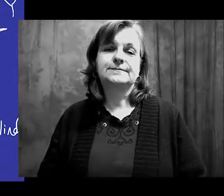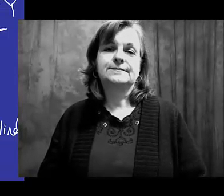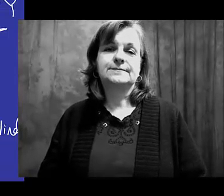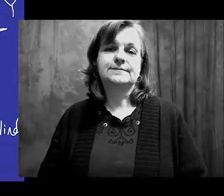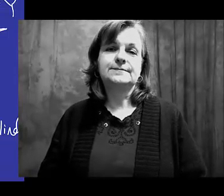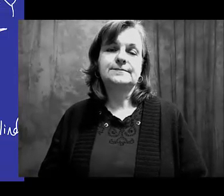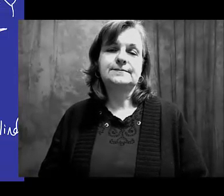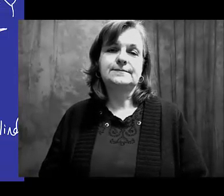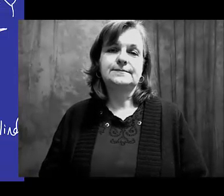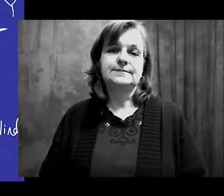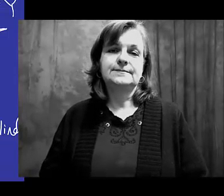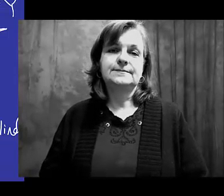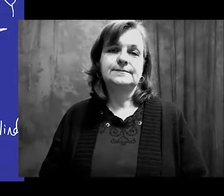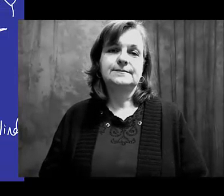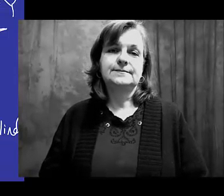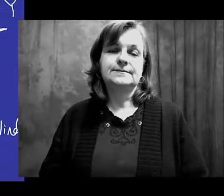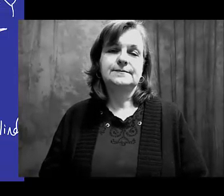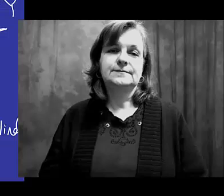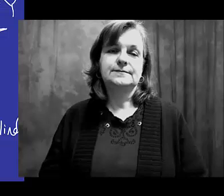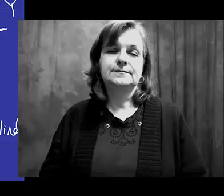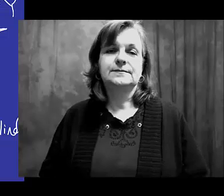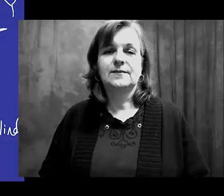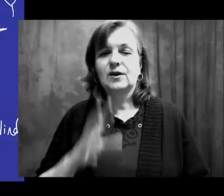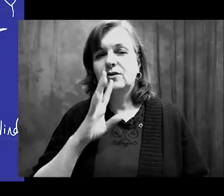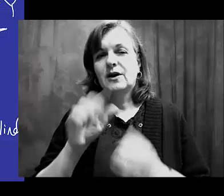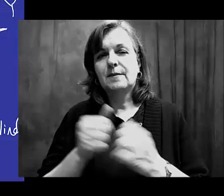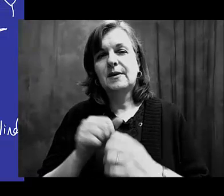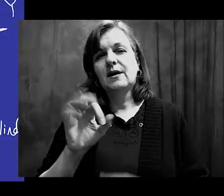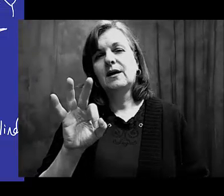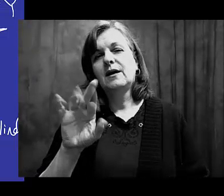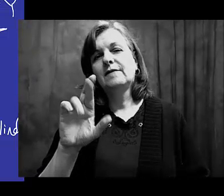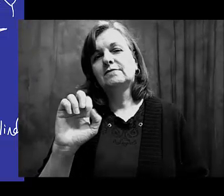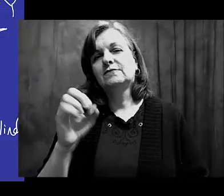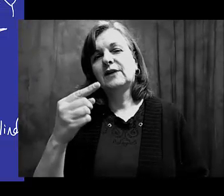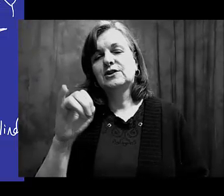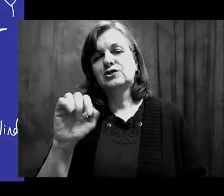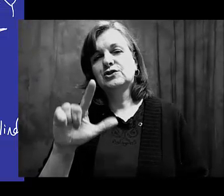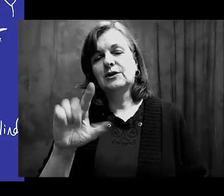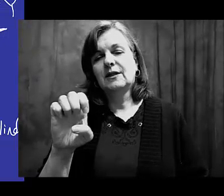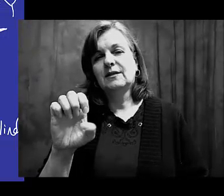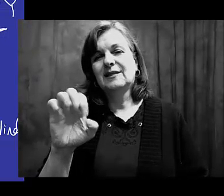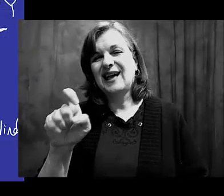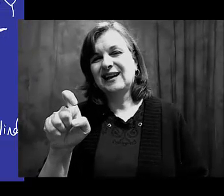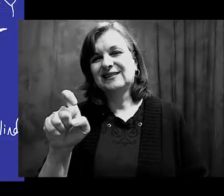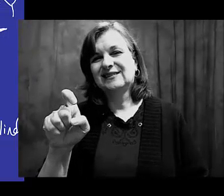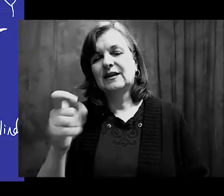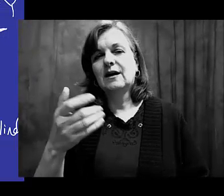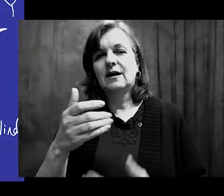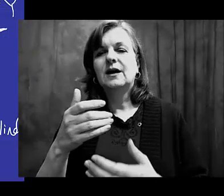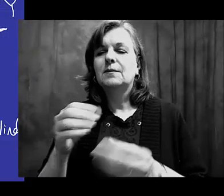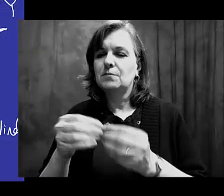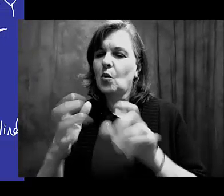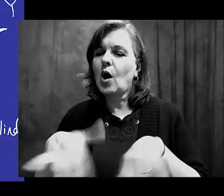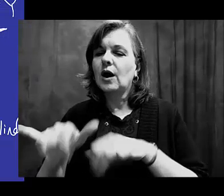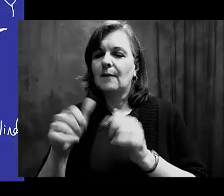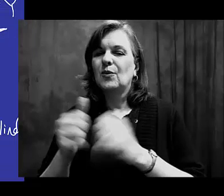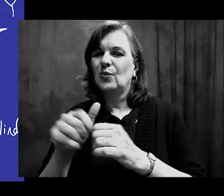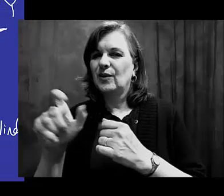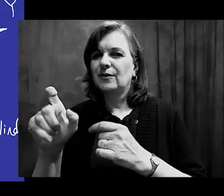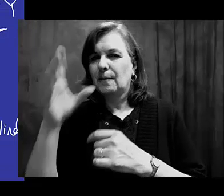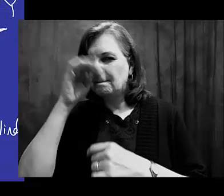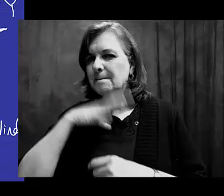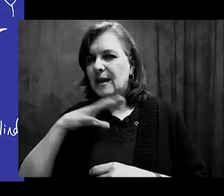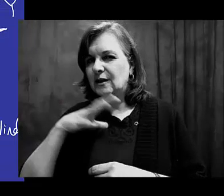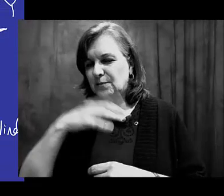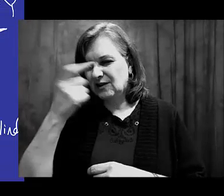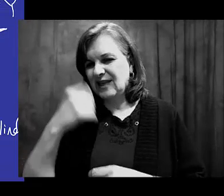We have other disorders. We've talked about Fragile X before, more common in males, again, because they're only inheriting 1 X instead